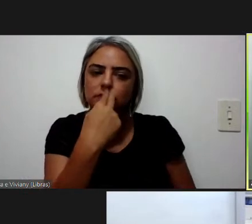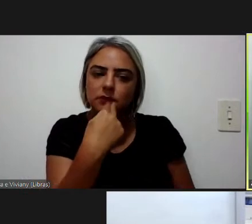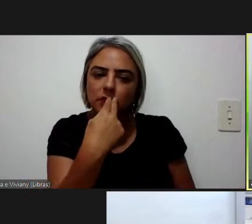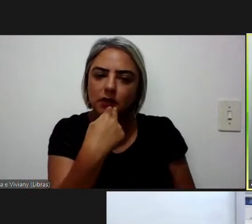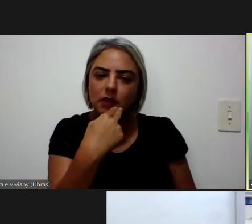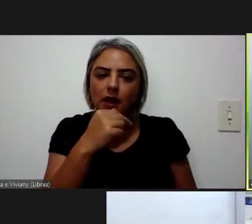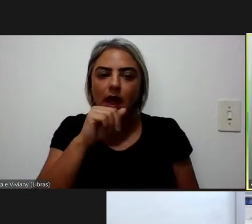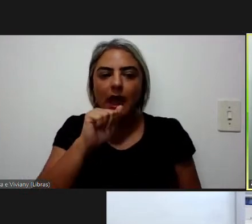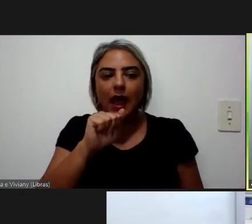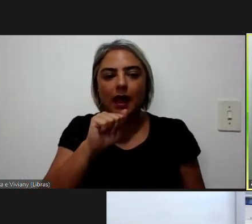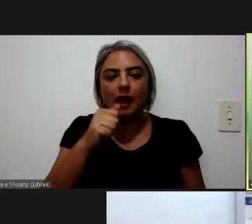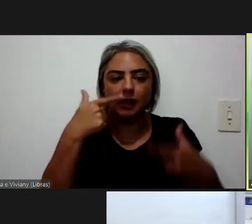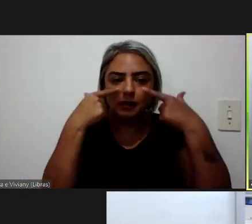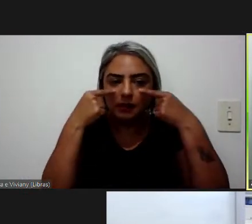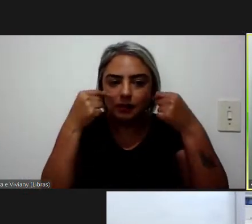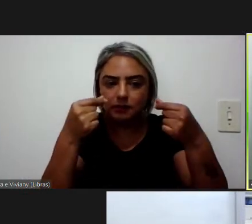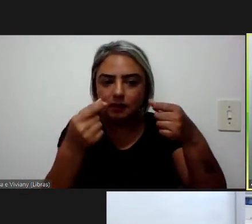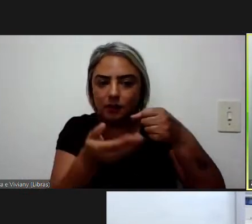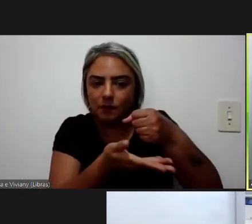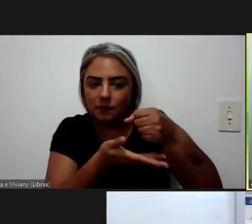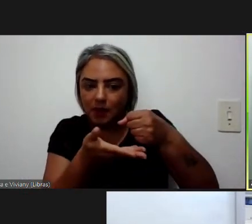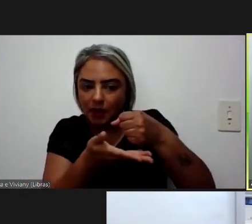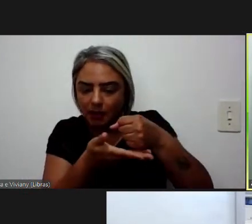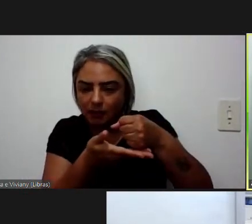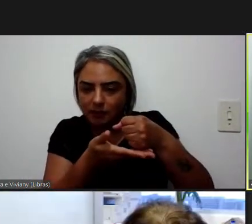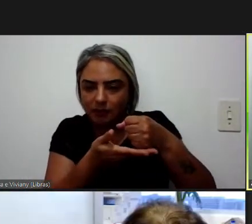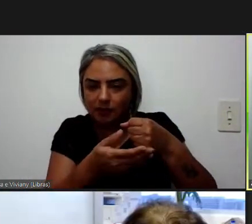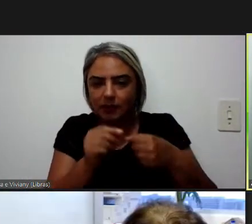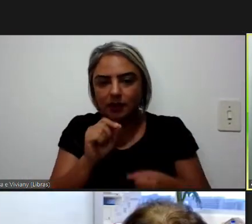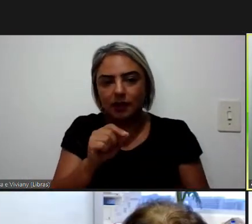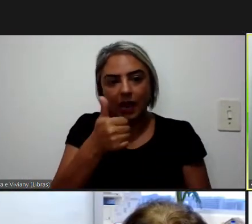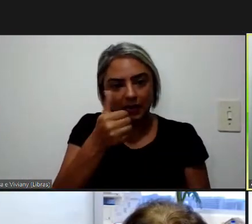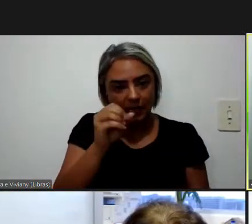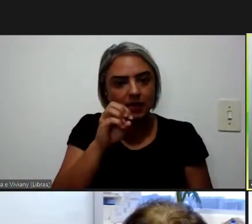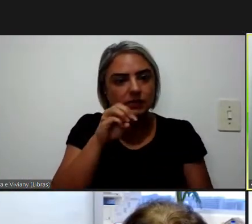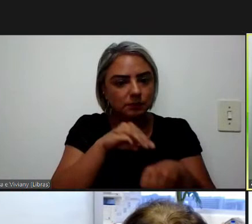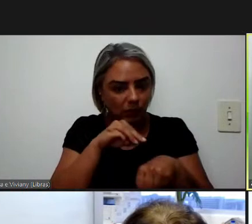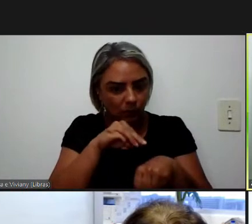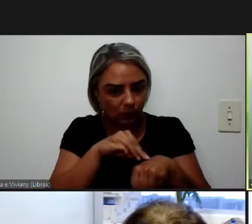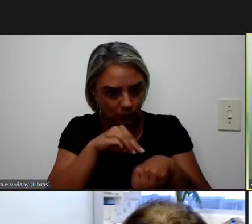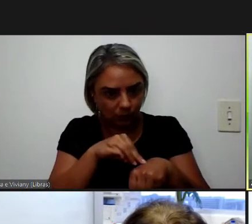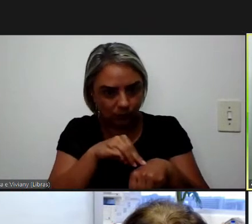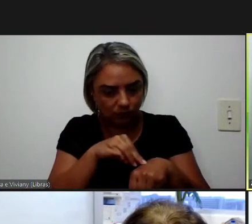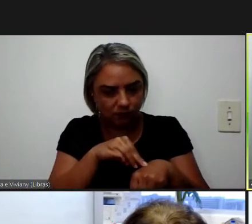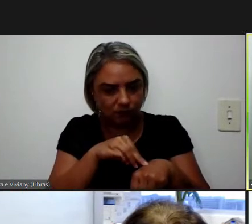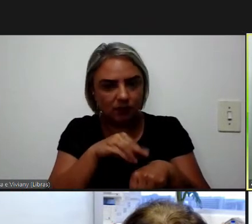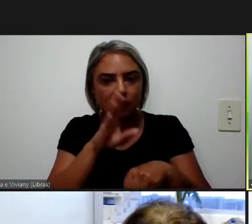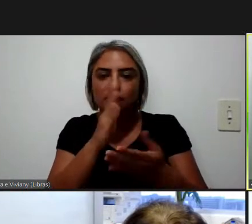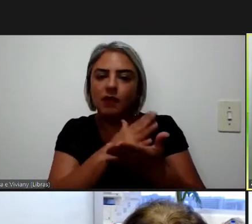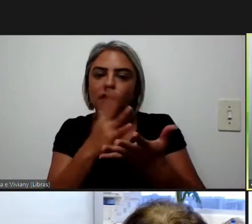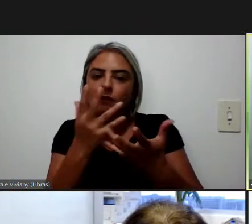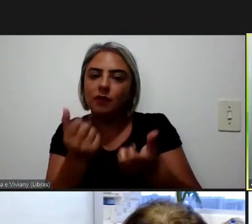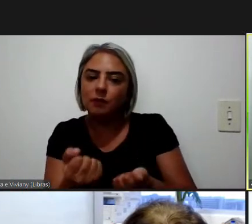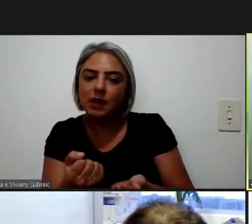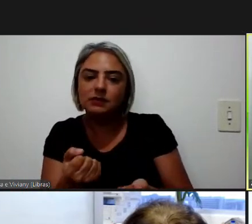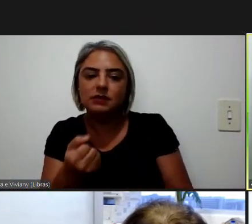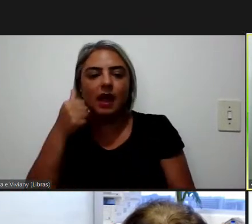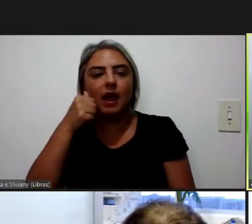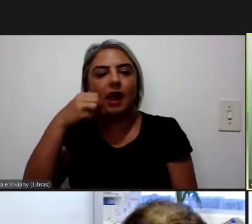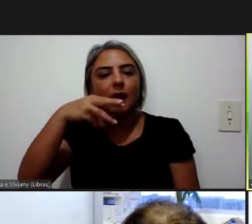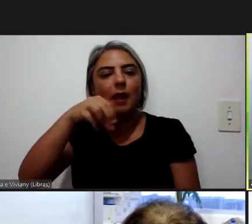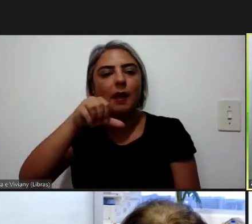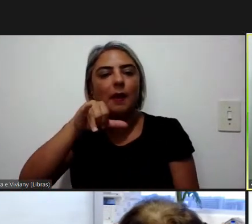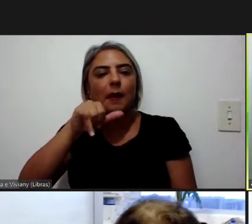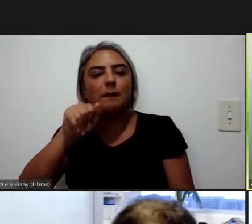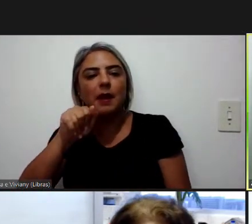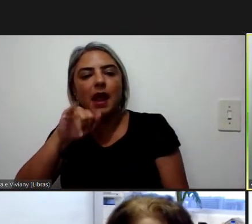this agenda in the IPS. Each one of you have 10 minutes, and we